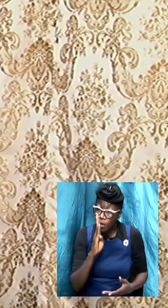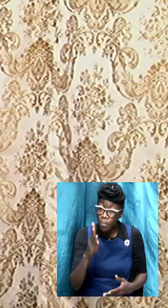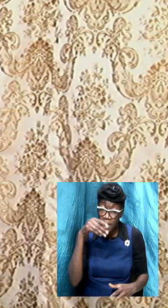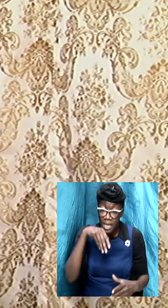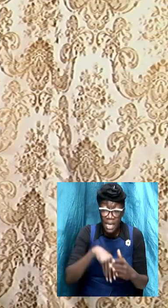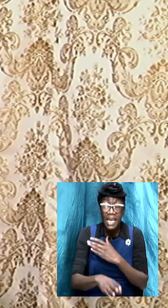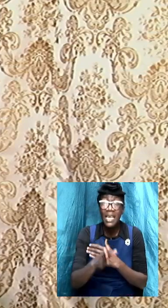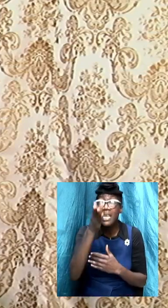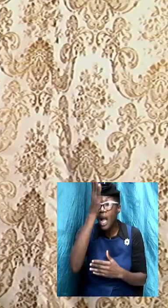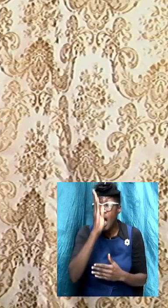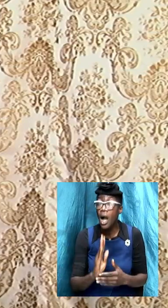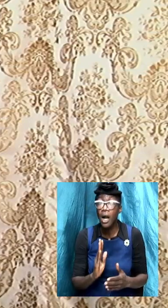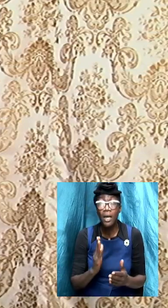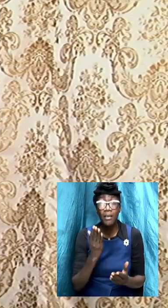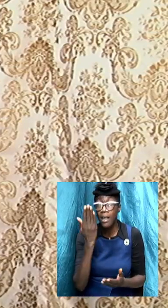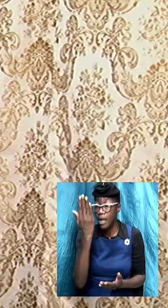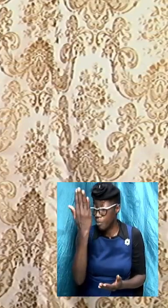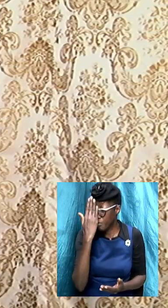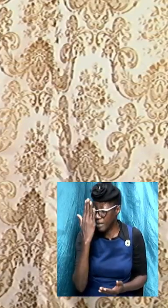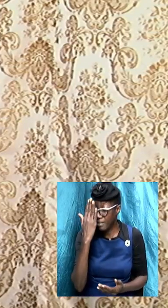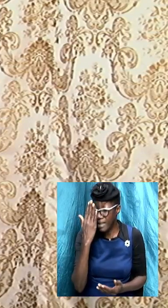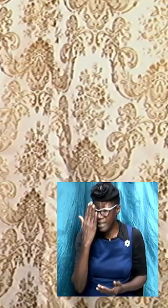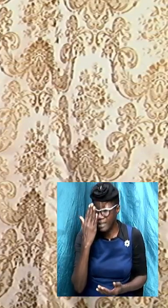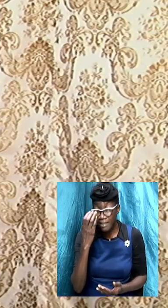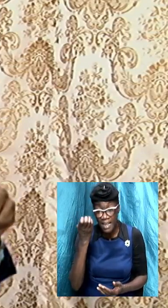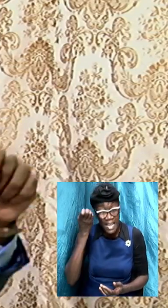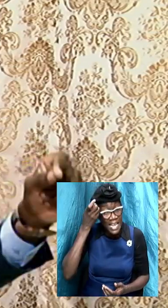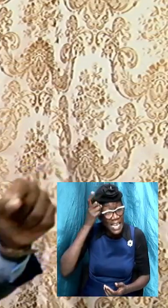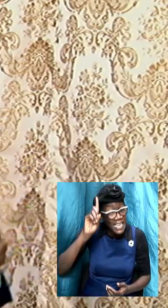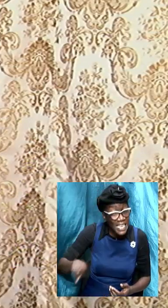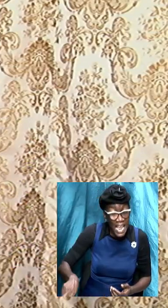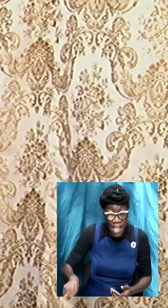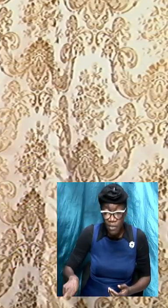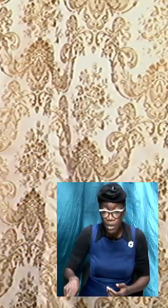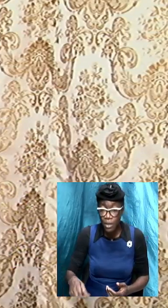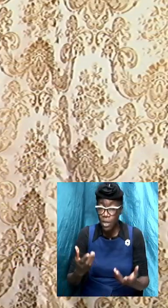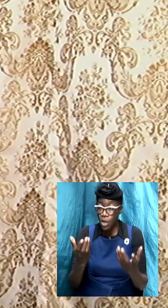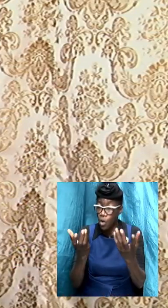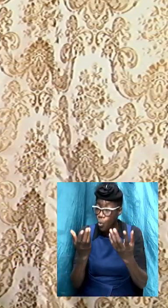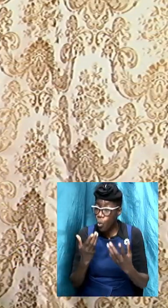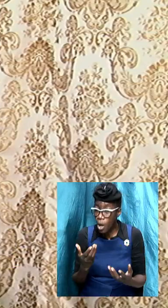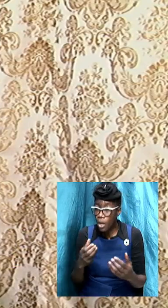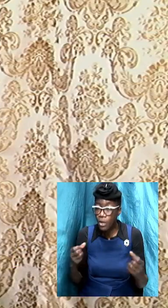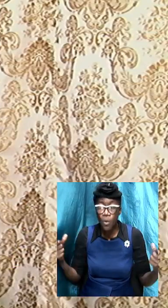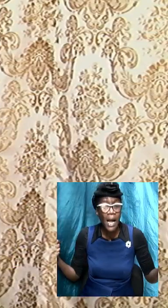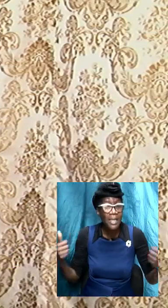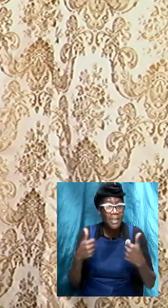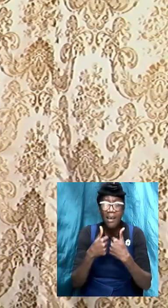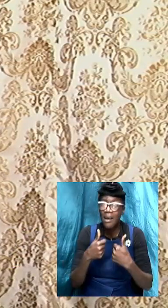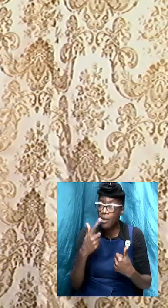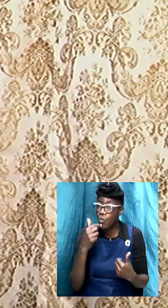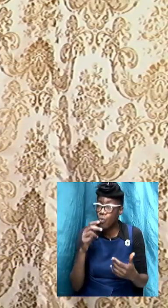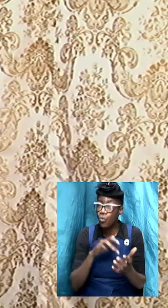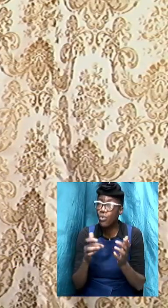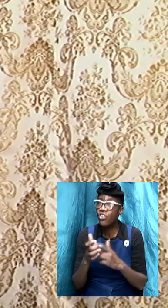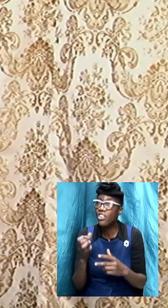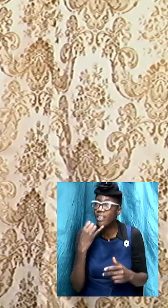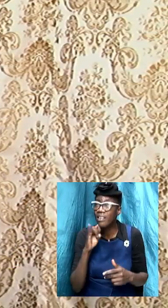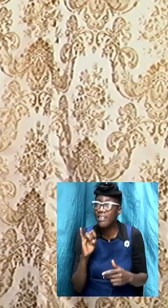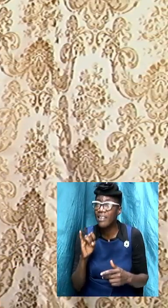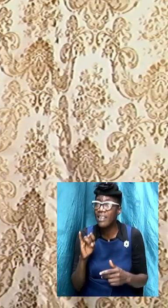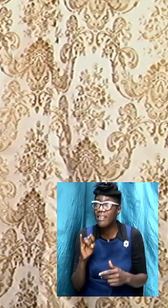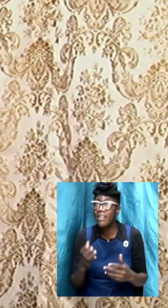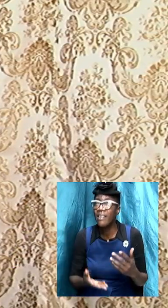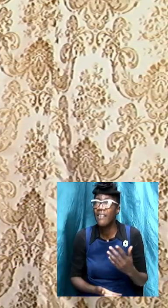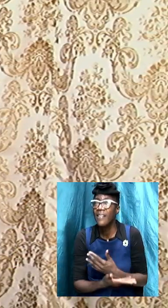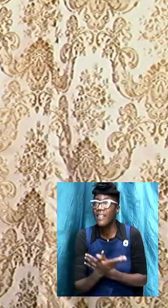want to be like you. So the devil's aim from the first century was to attack who Jesus is. So there's